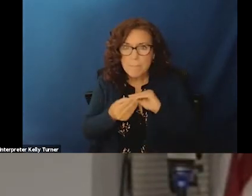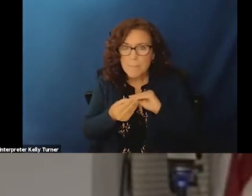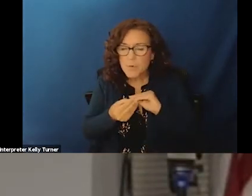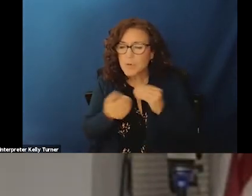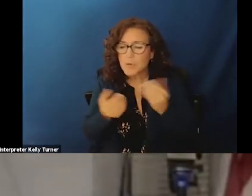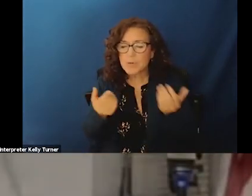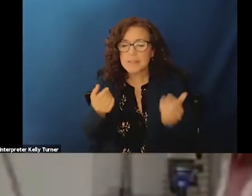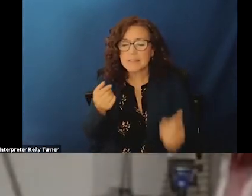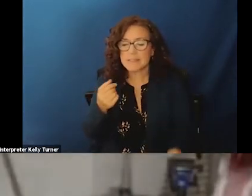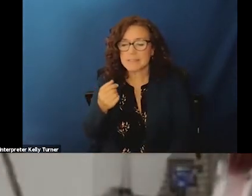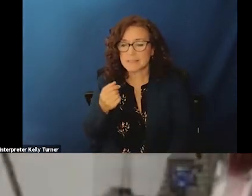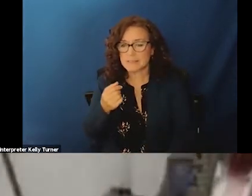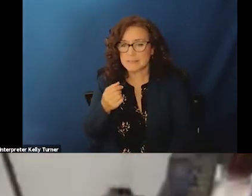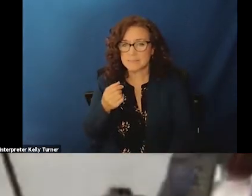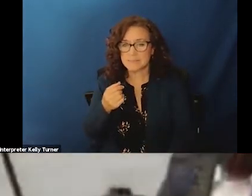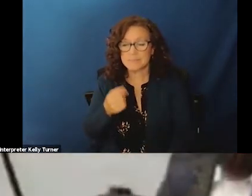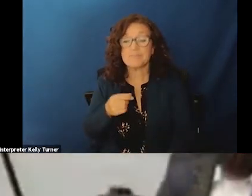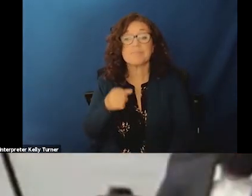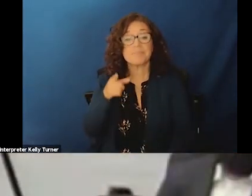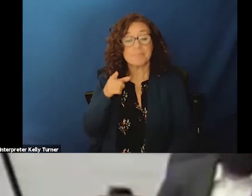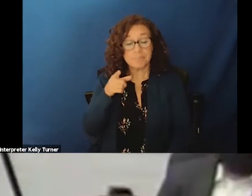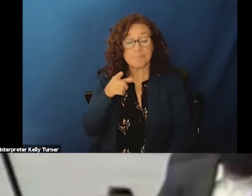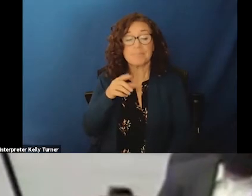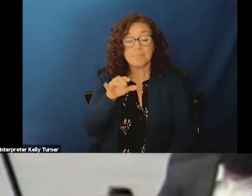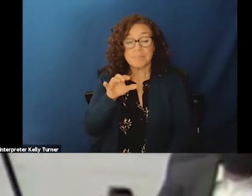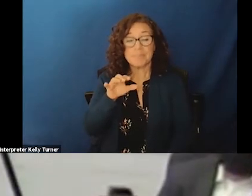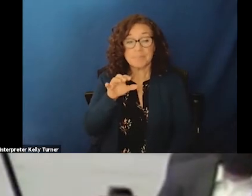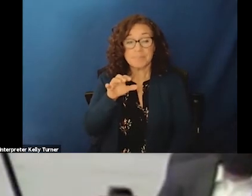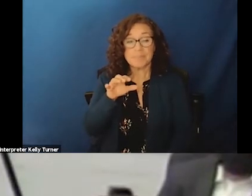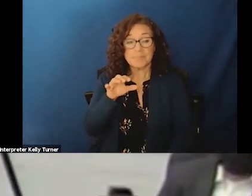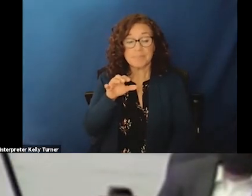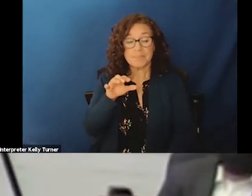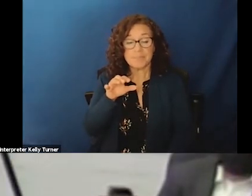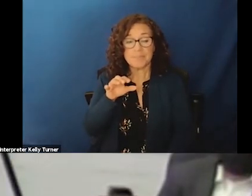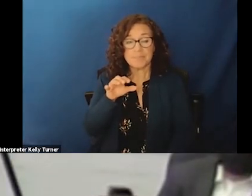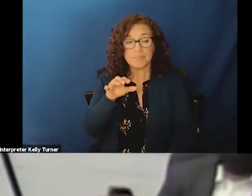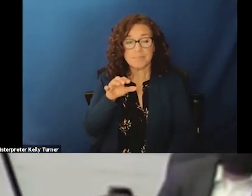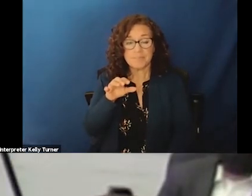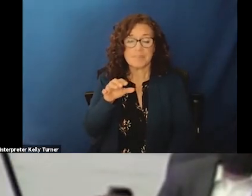The buses, what we worked